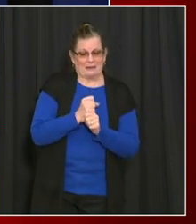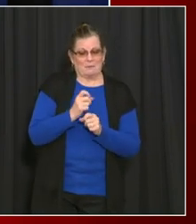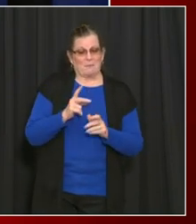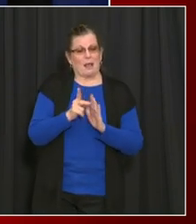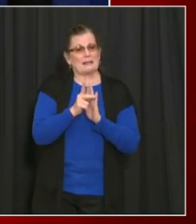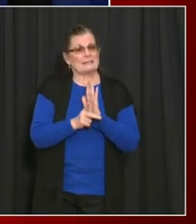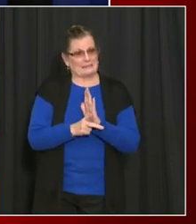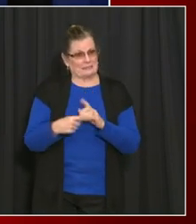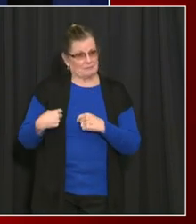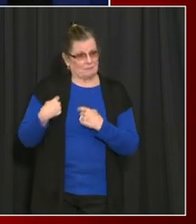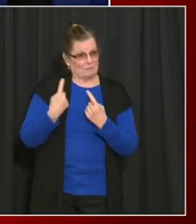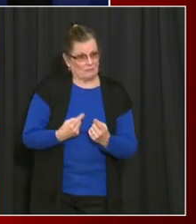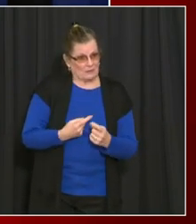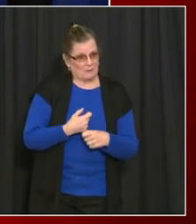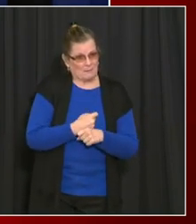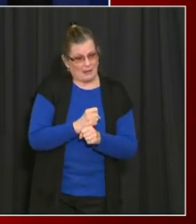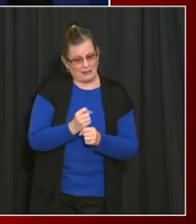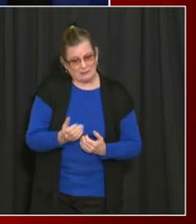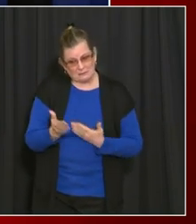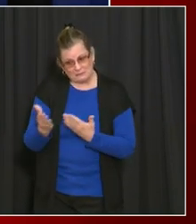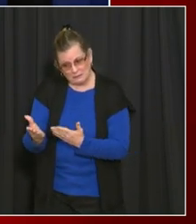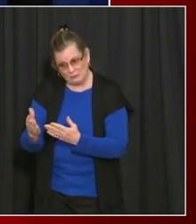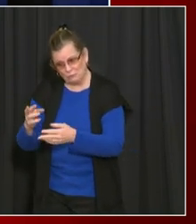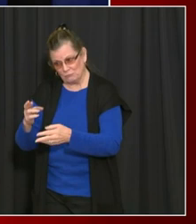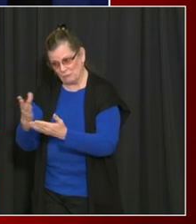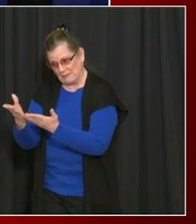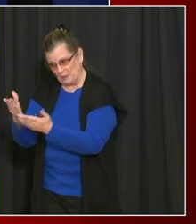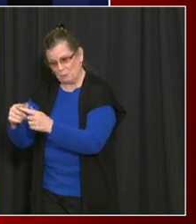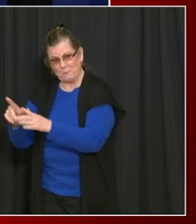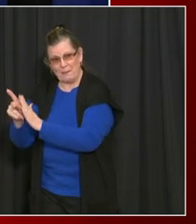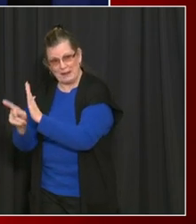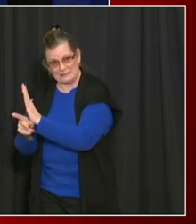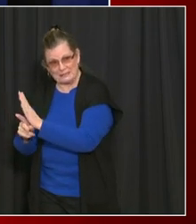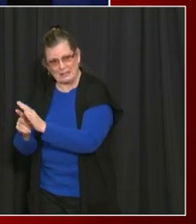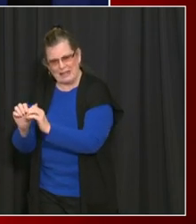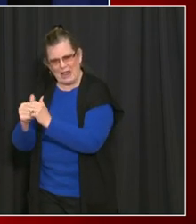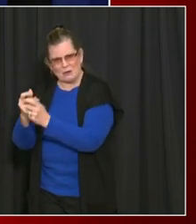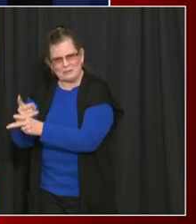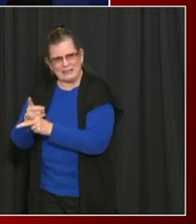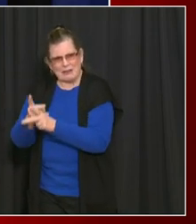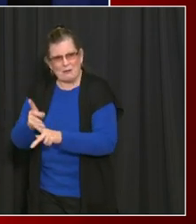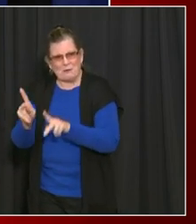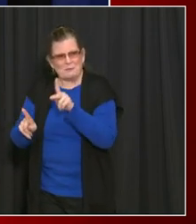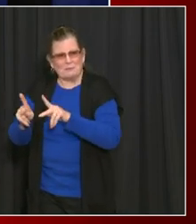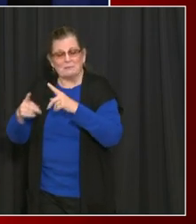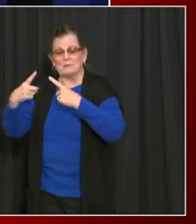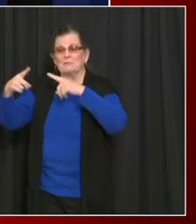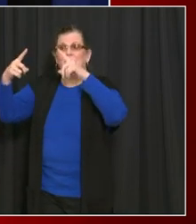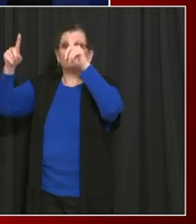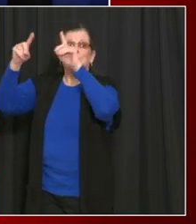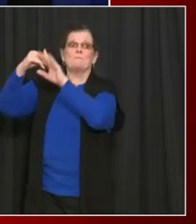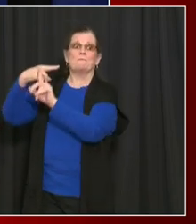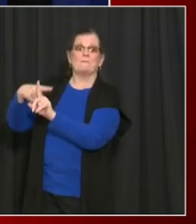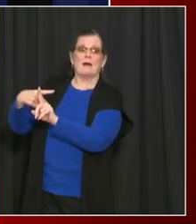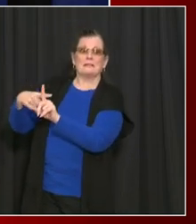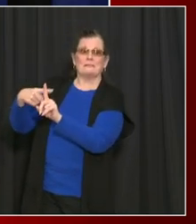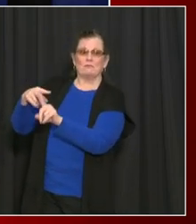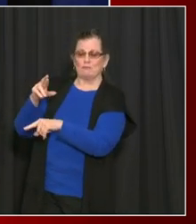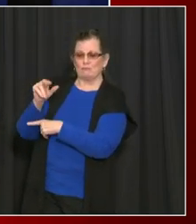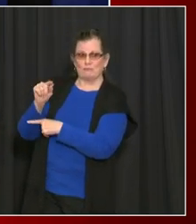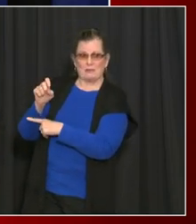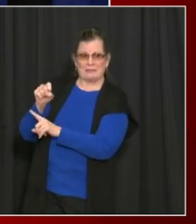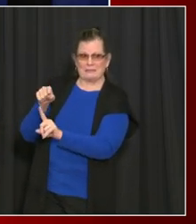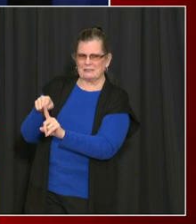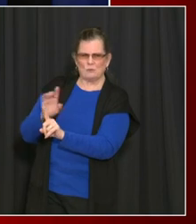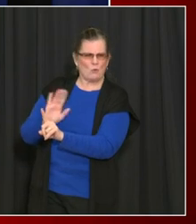make recommendations to policymakers. So we have to be prudent in how we are informing our guidance on a phased reopening. So I hope